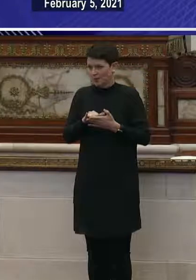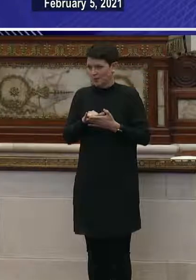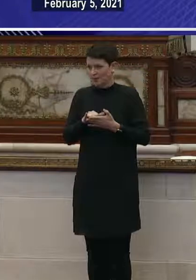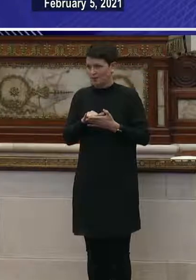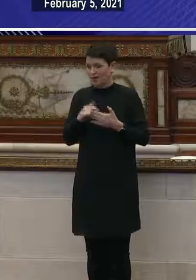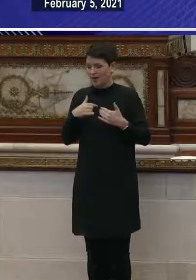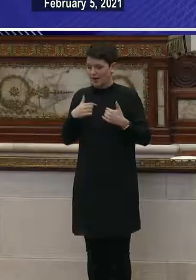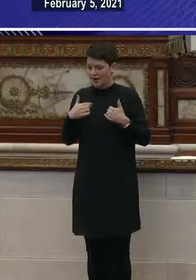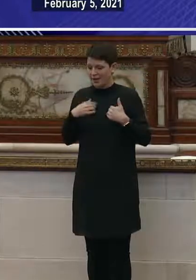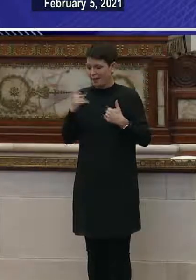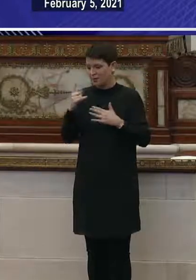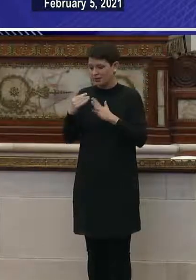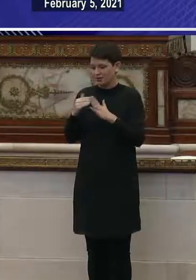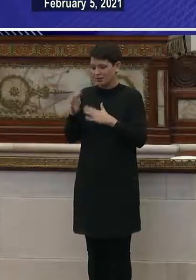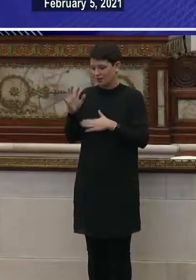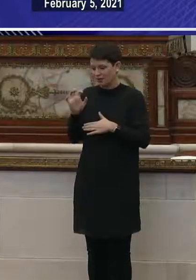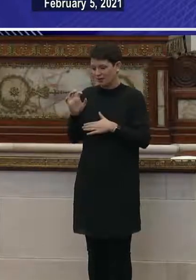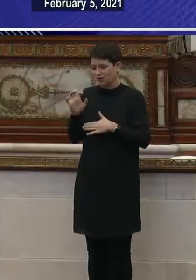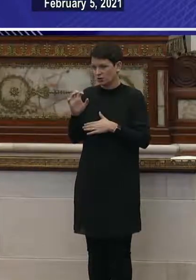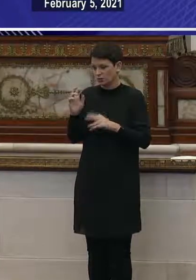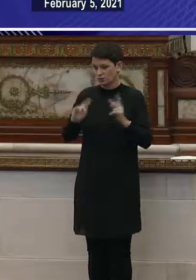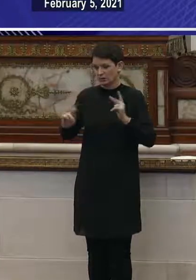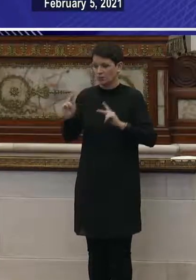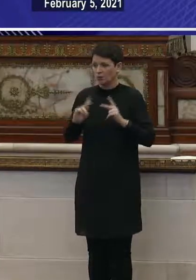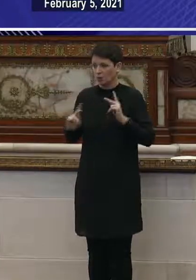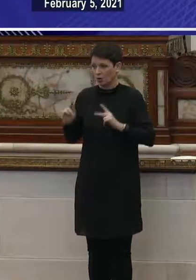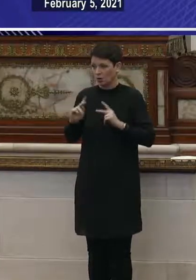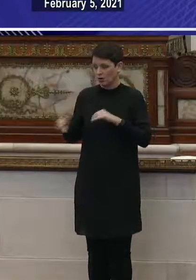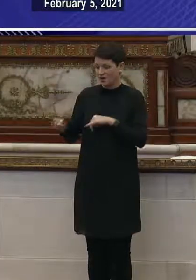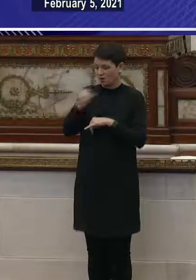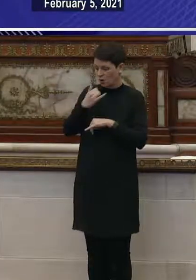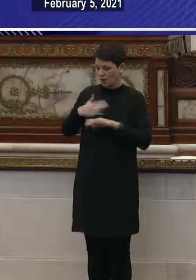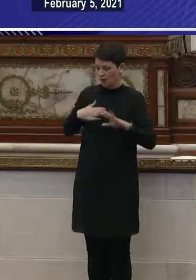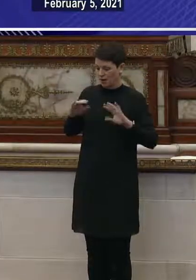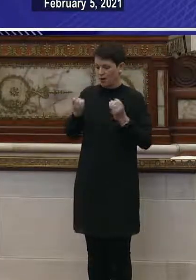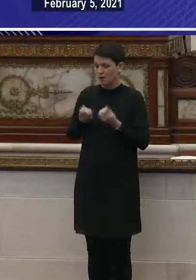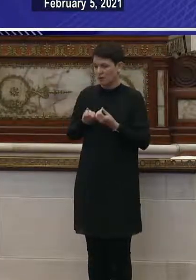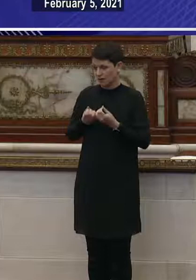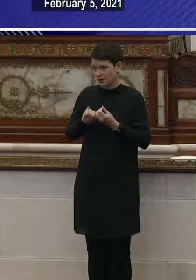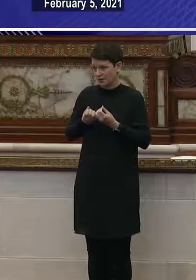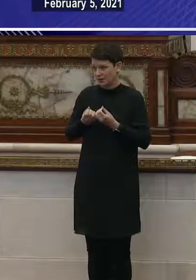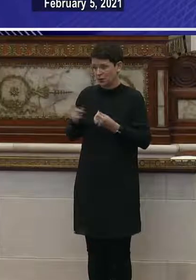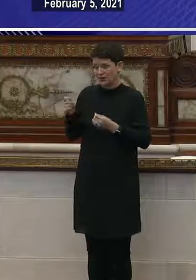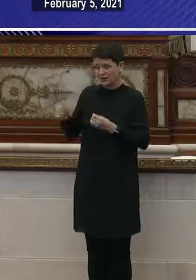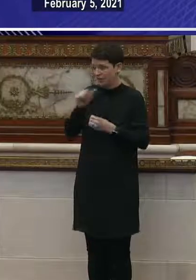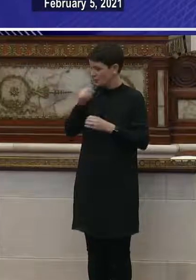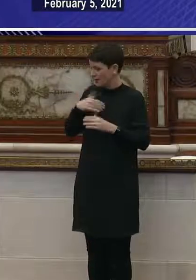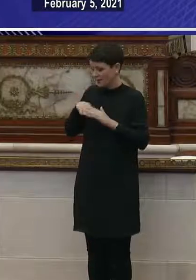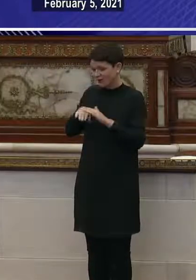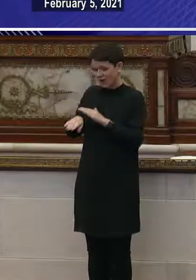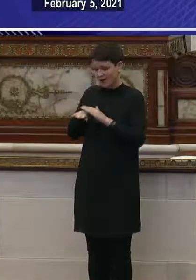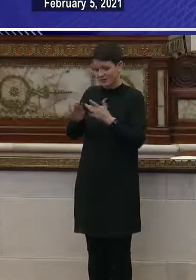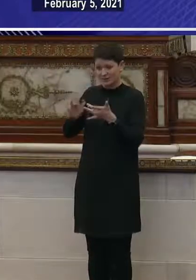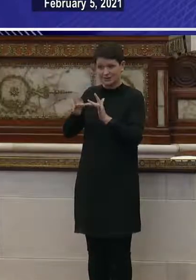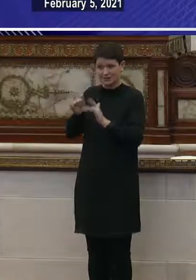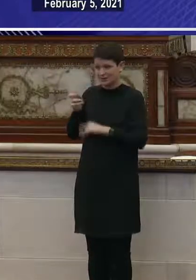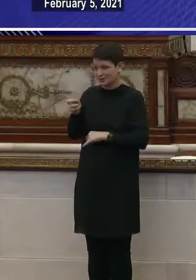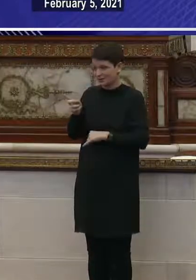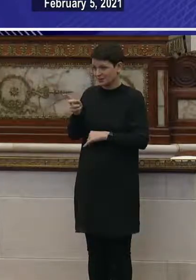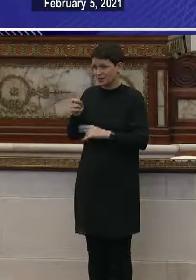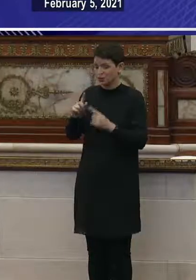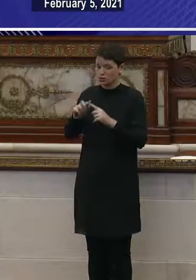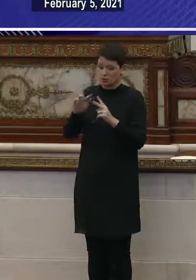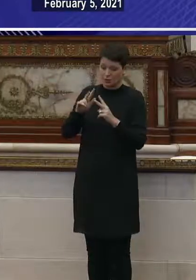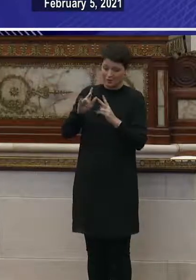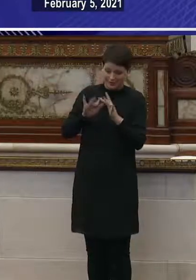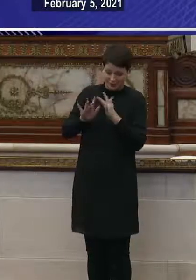have 1,500 people who have called my office who don't have access to either